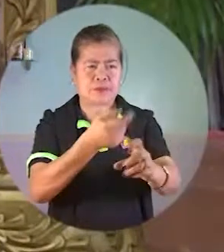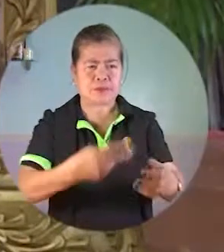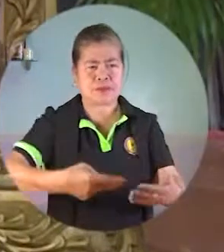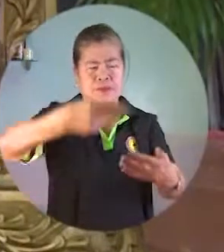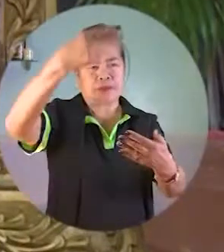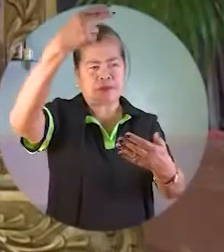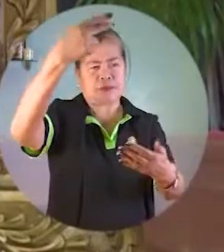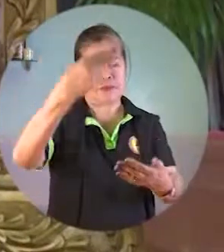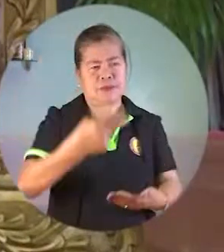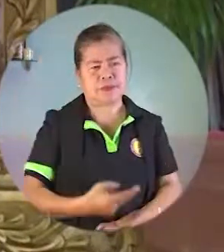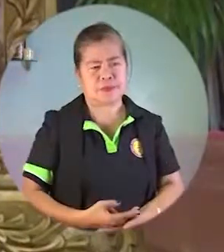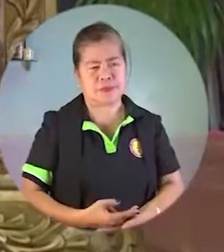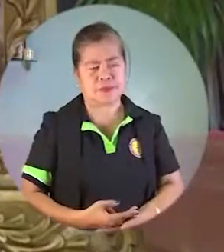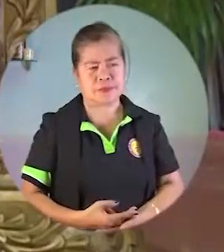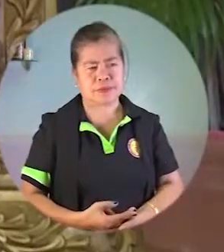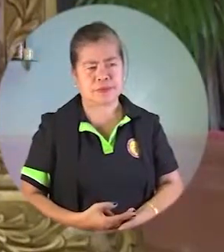power from on high.